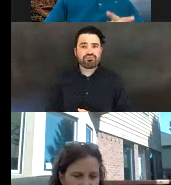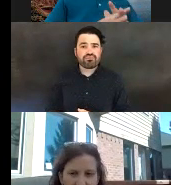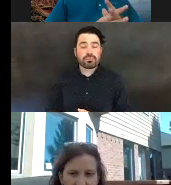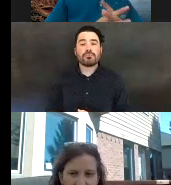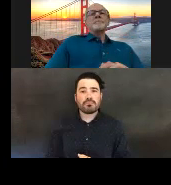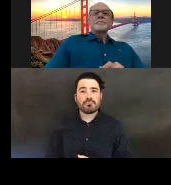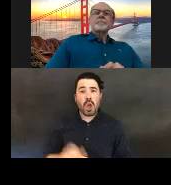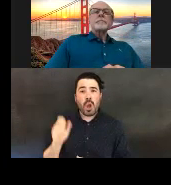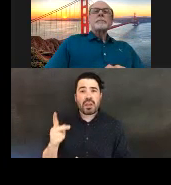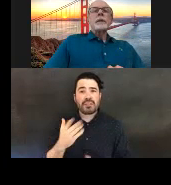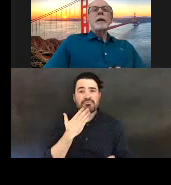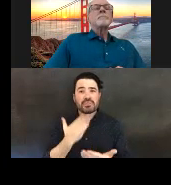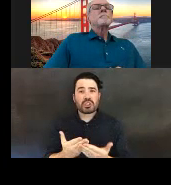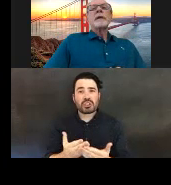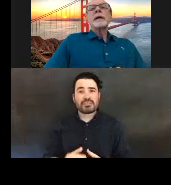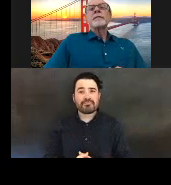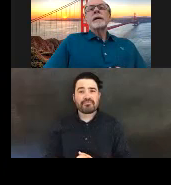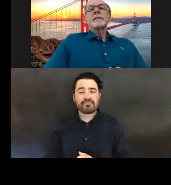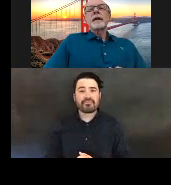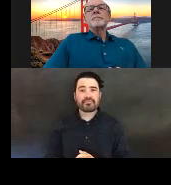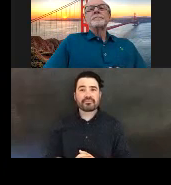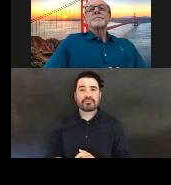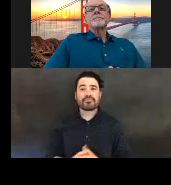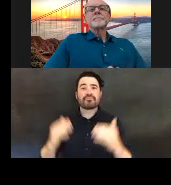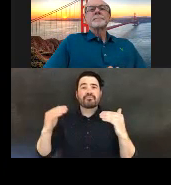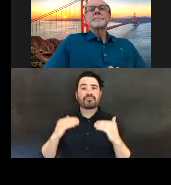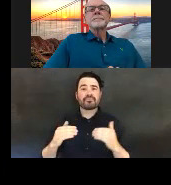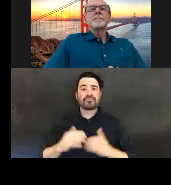Okay, good. May I have the next slide?